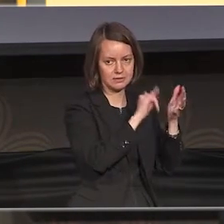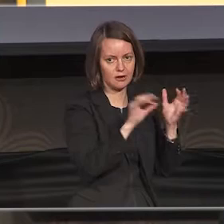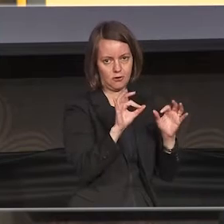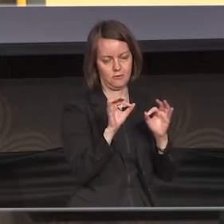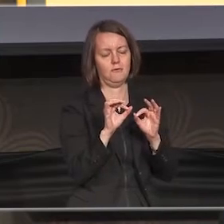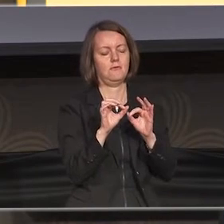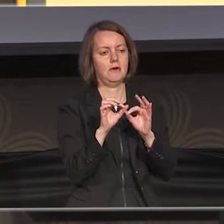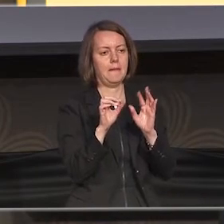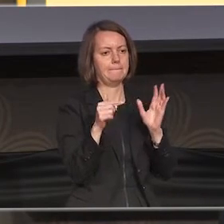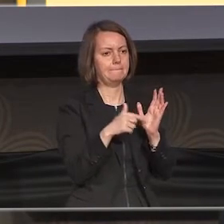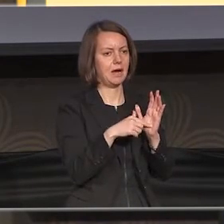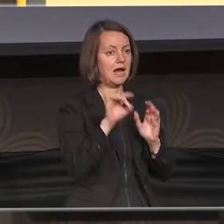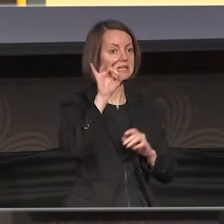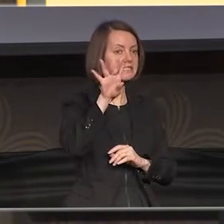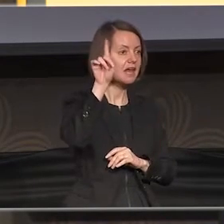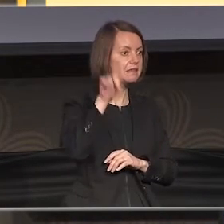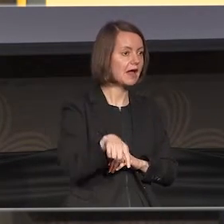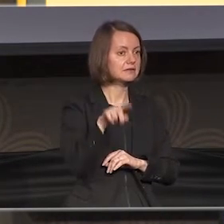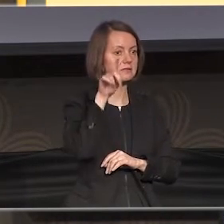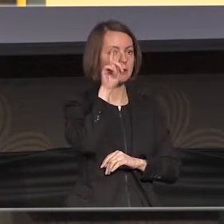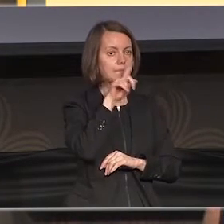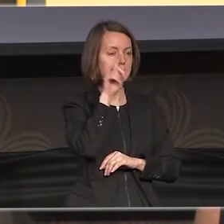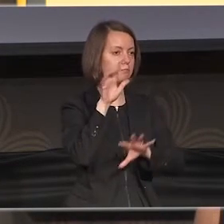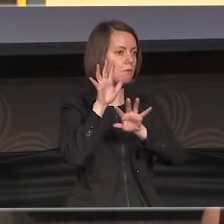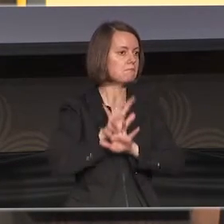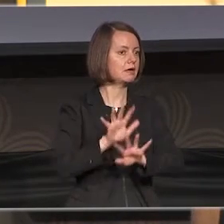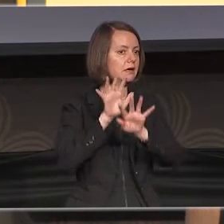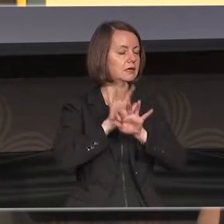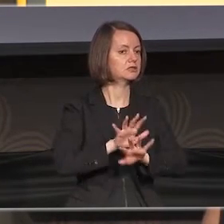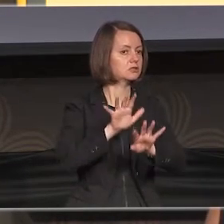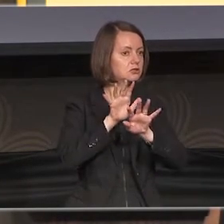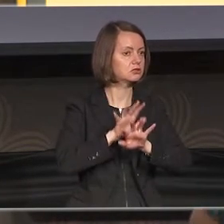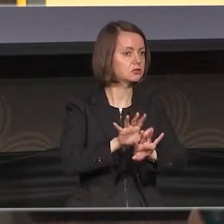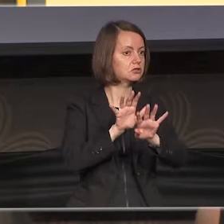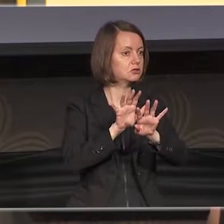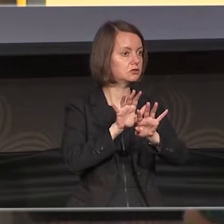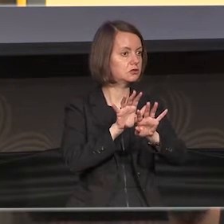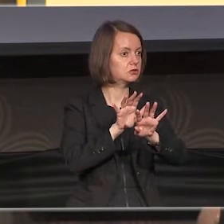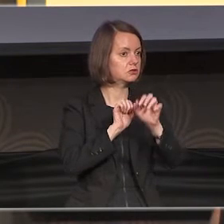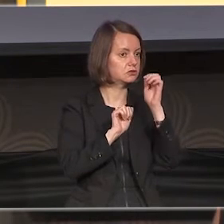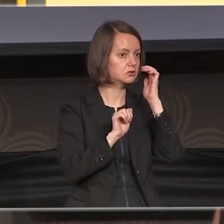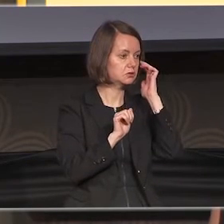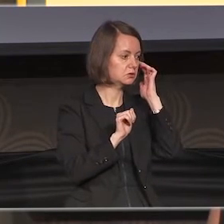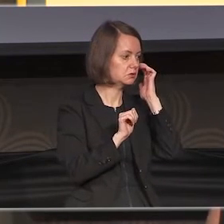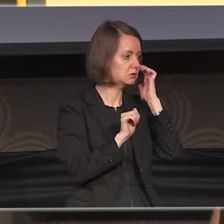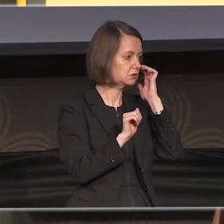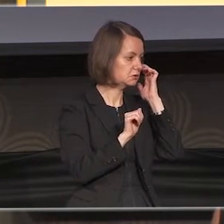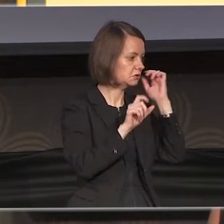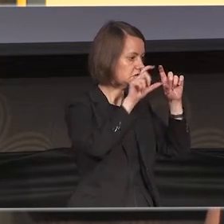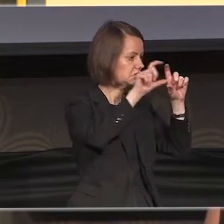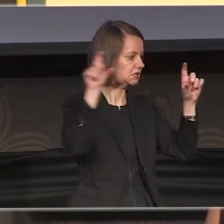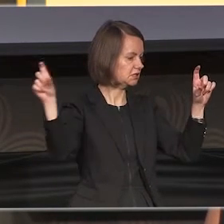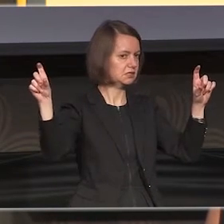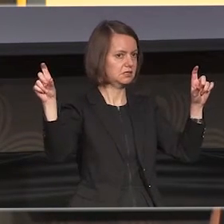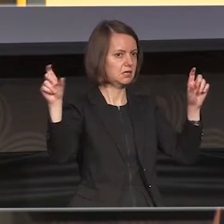Now, I would have thought 10,000 human rights activists might have drawn a different headline, but this obviously is the way in which Murdoch